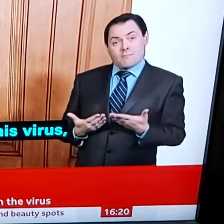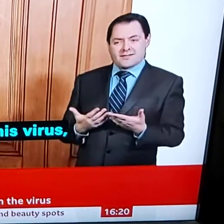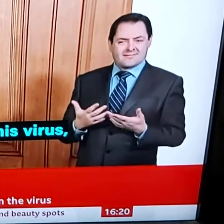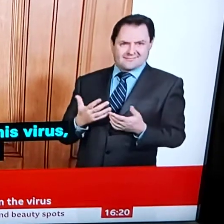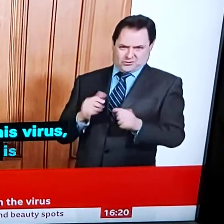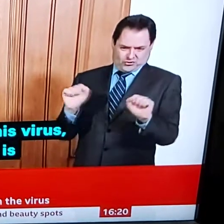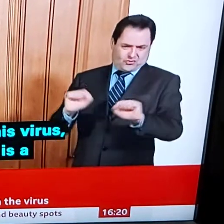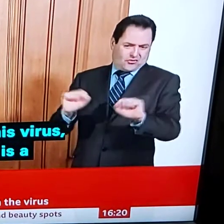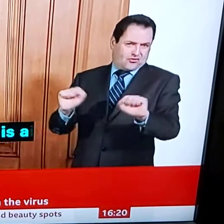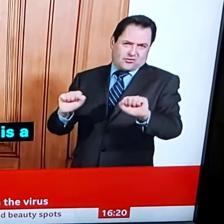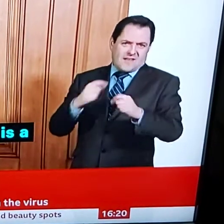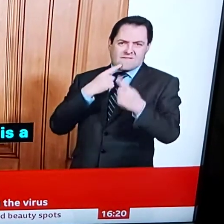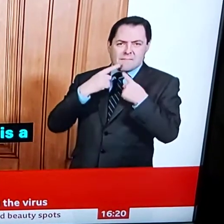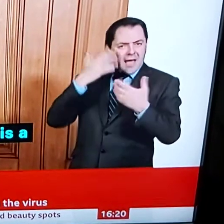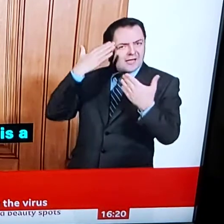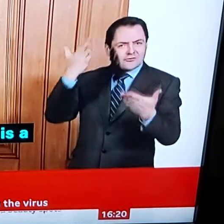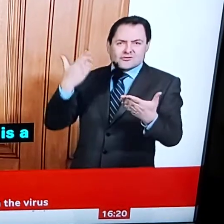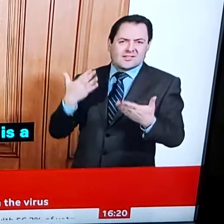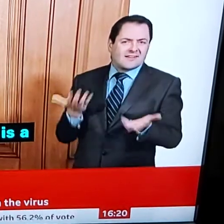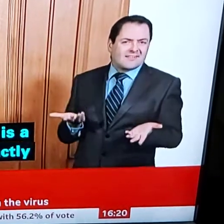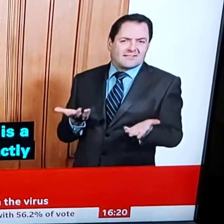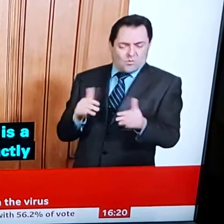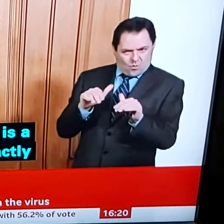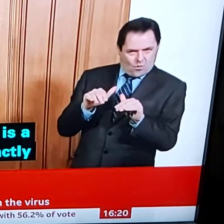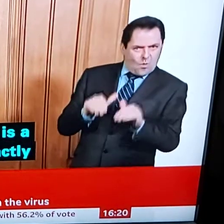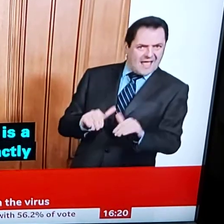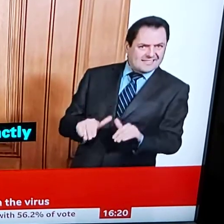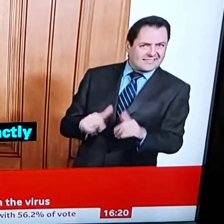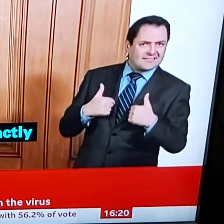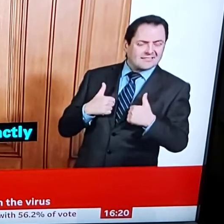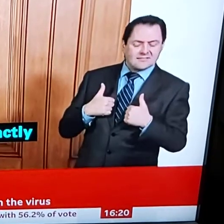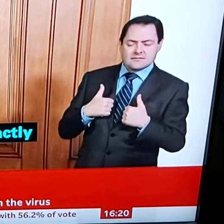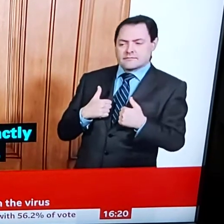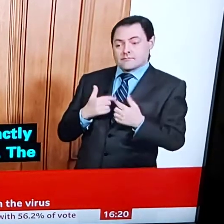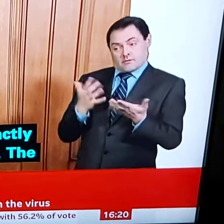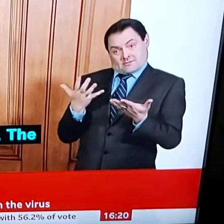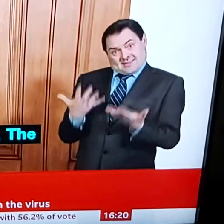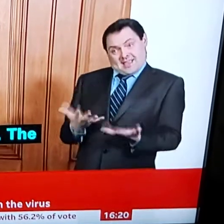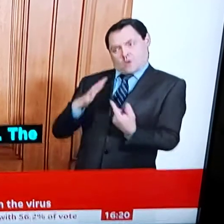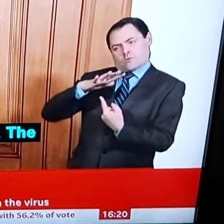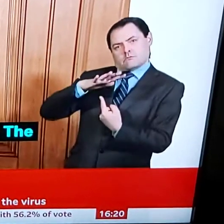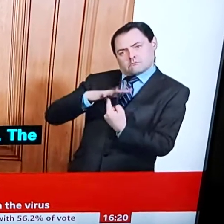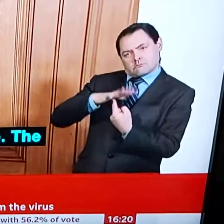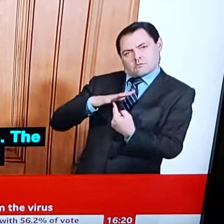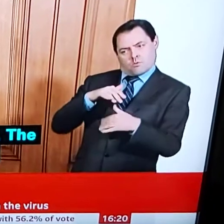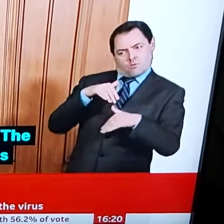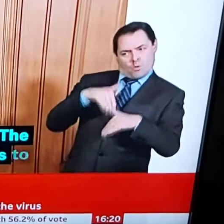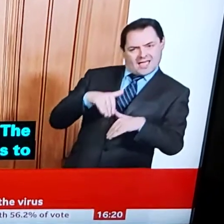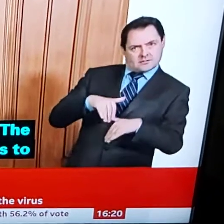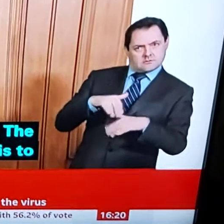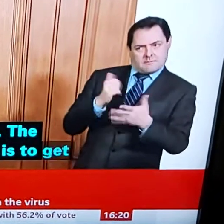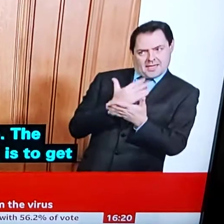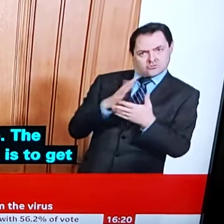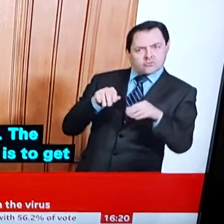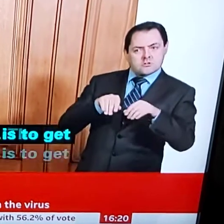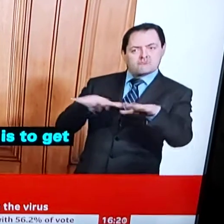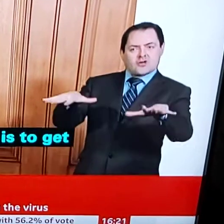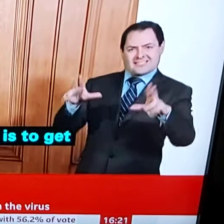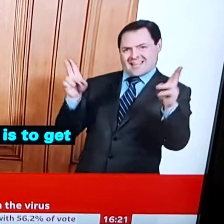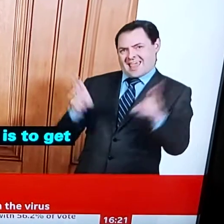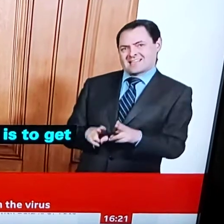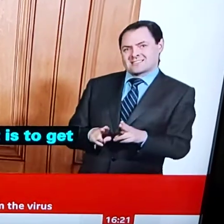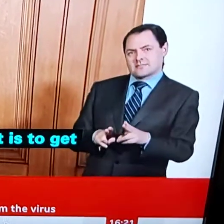that strategy will be. The imperative at the moment is to get on top of it and to reduce transmission.